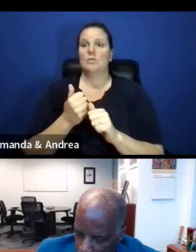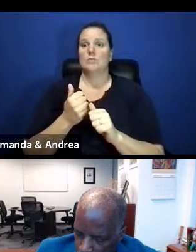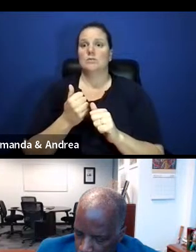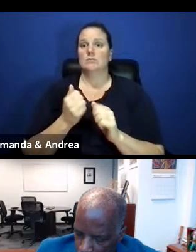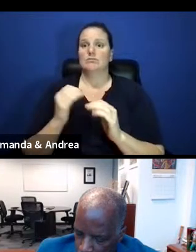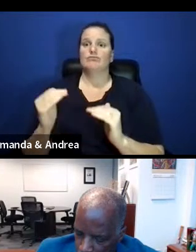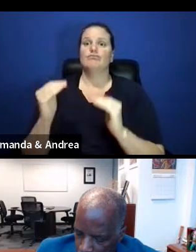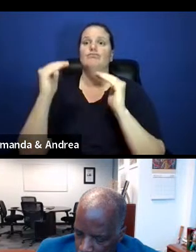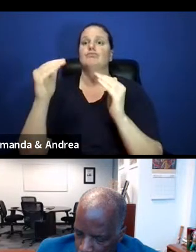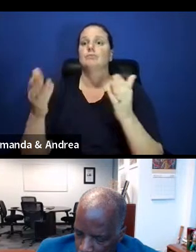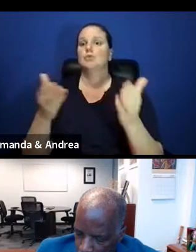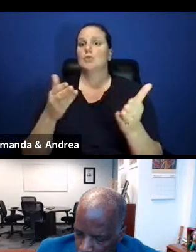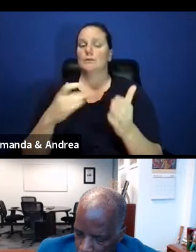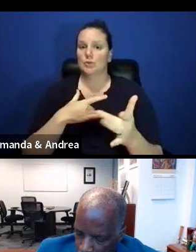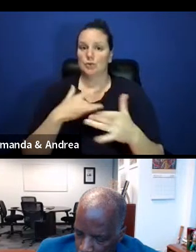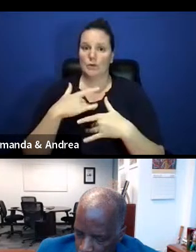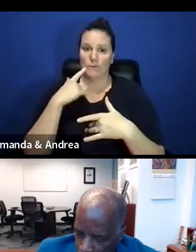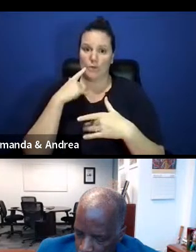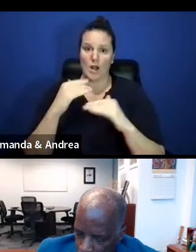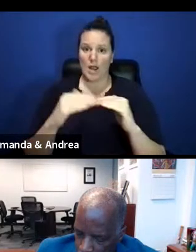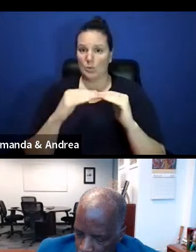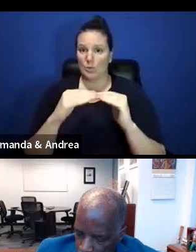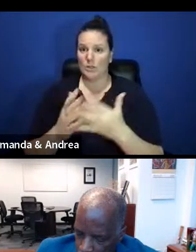the concerns of equity priority communities?